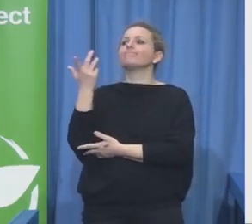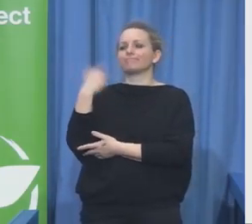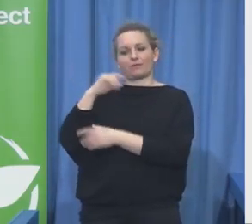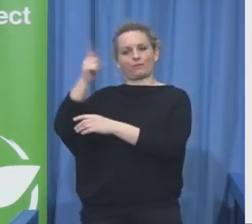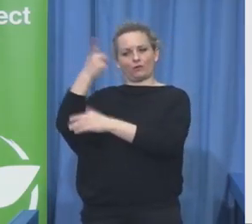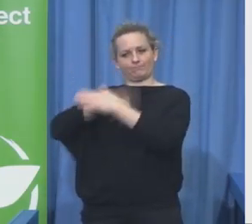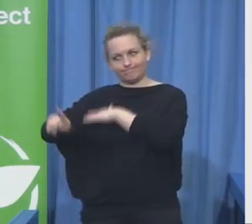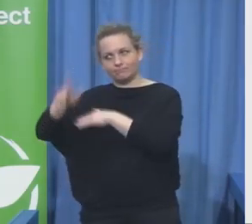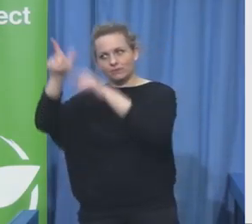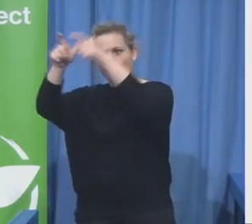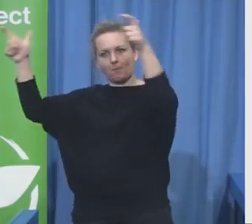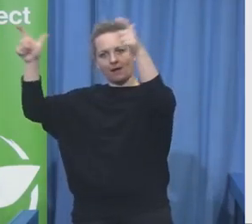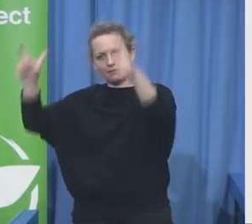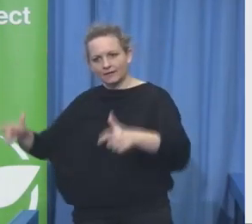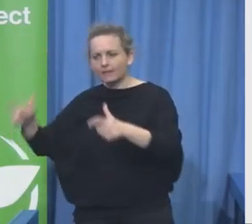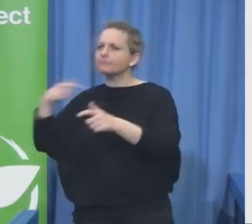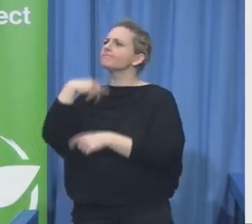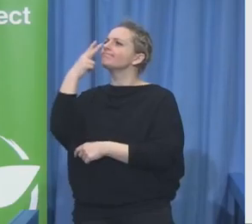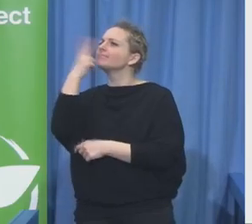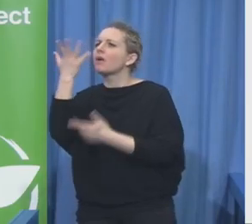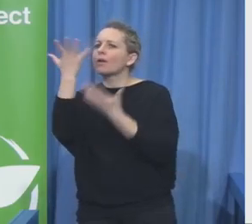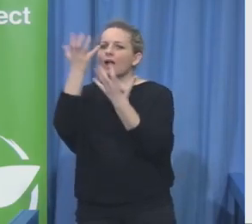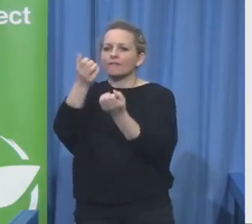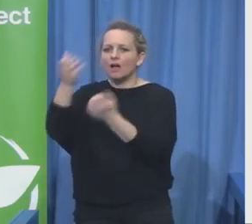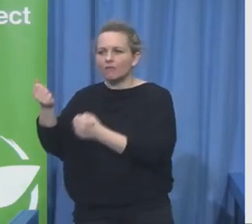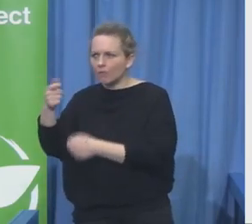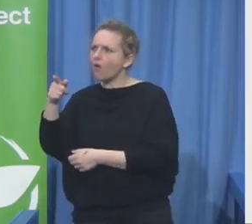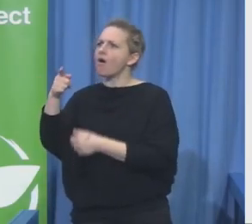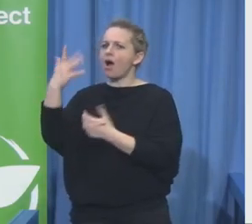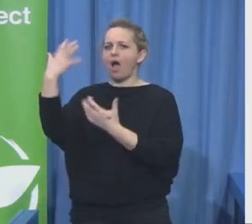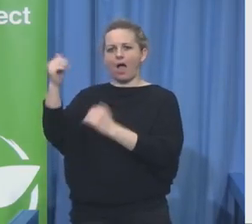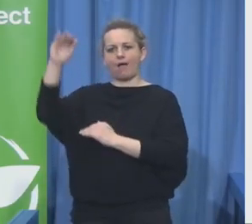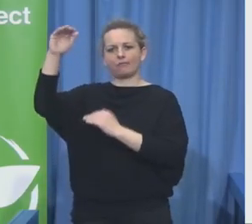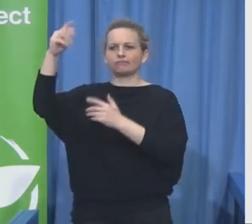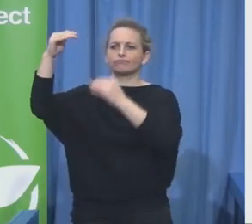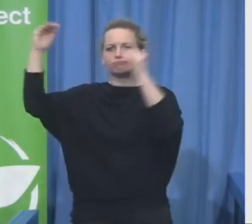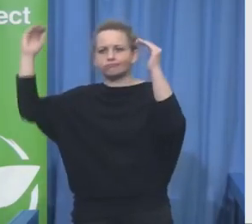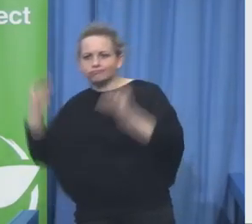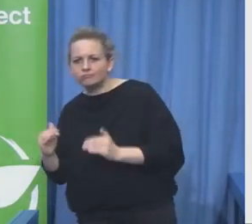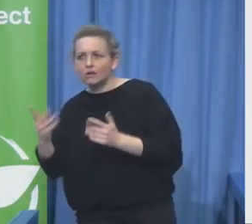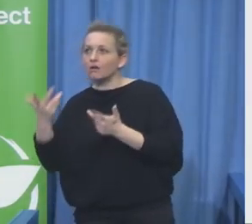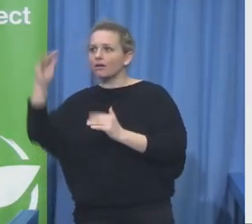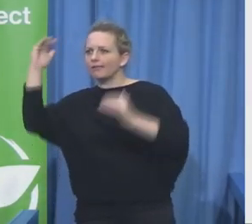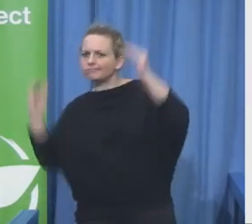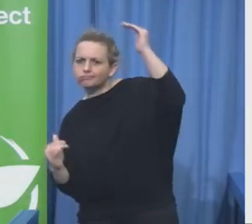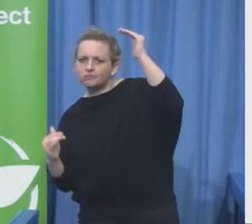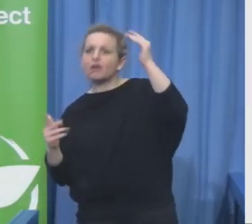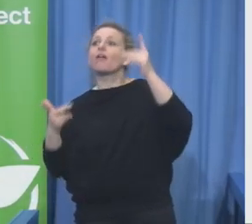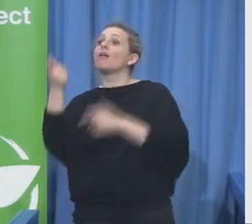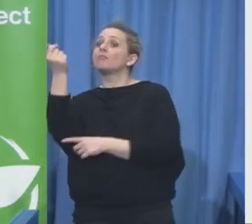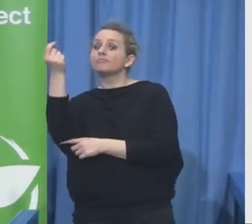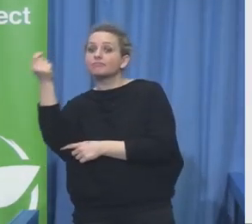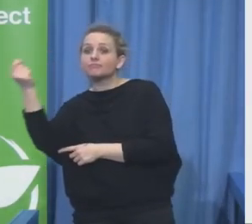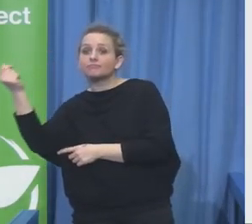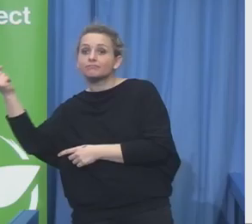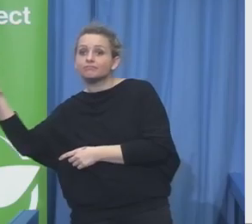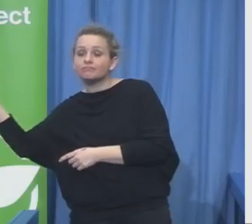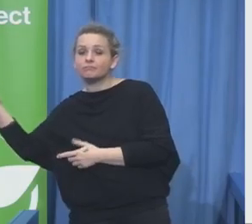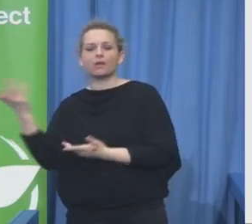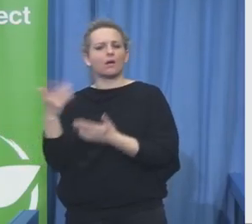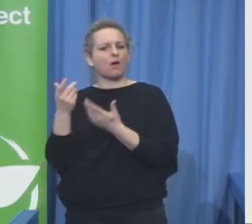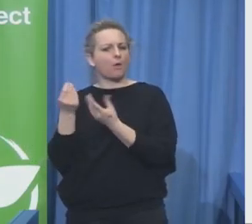together every senior level stakeholder of your company in one time, one room, one meeting, and you ask them